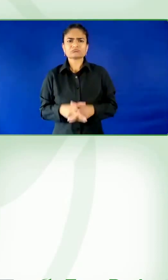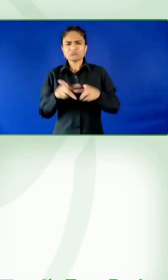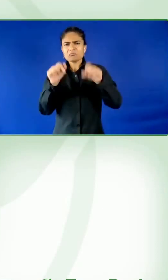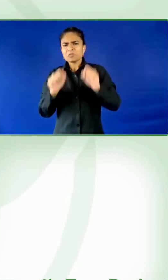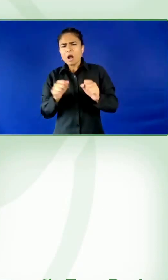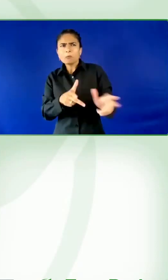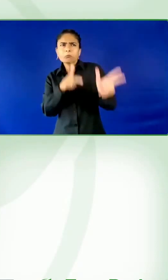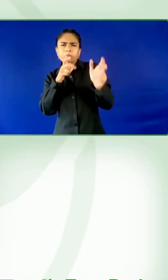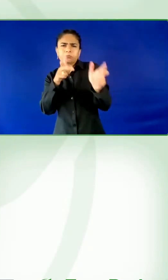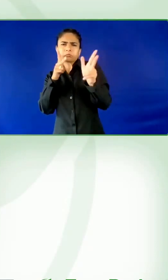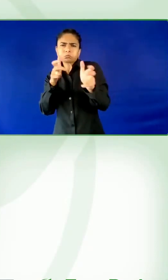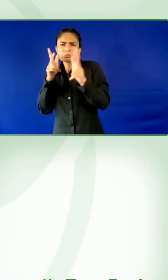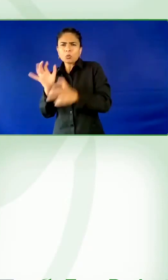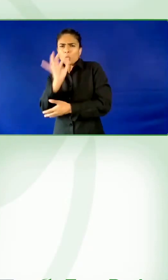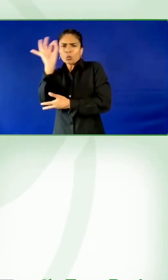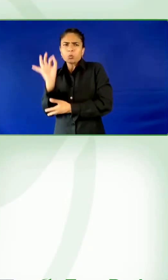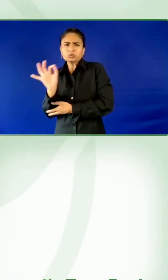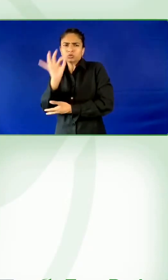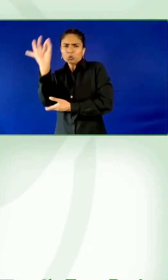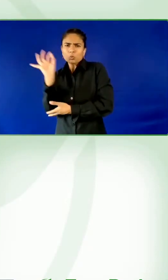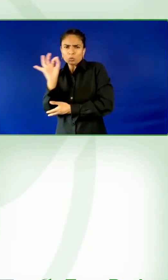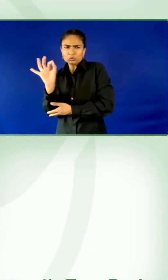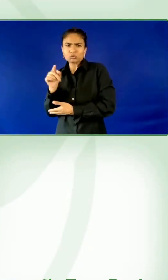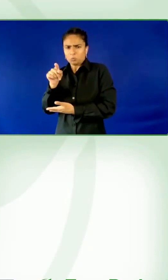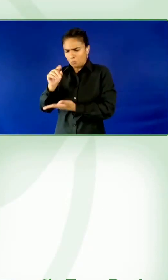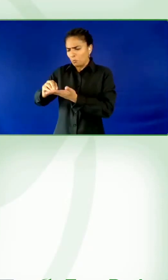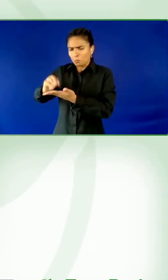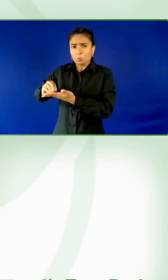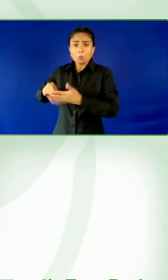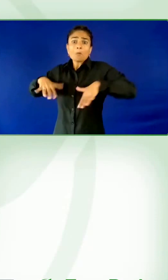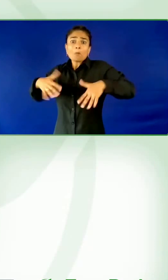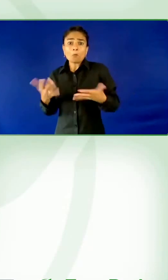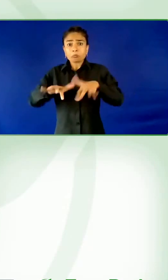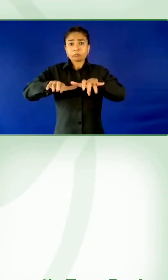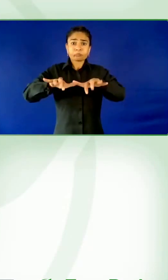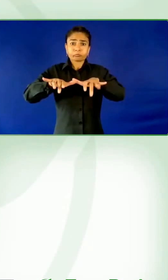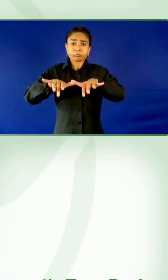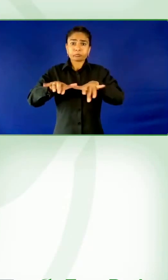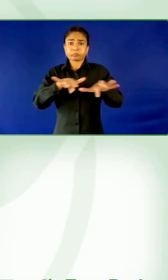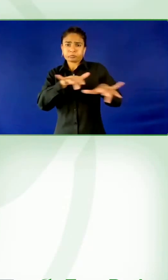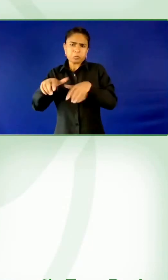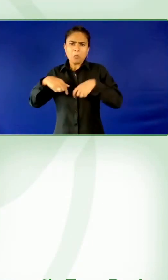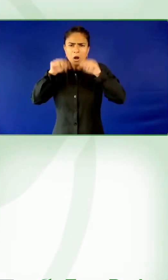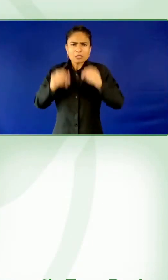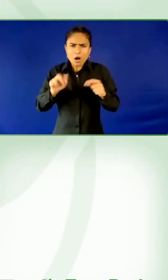Singapore, Marissa Lee Medjeral-Mills from